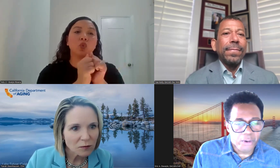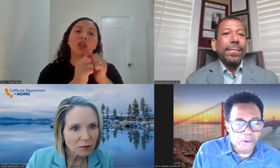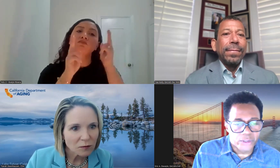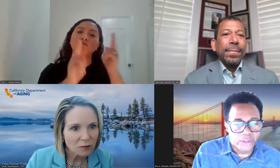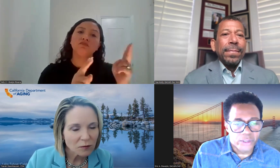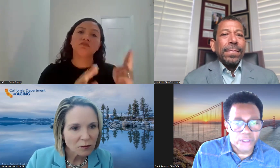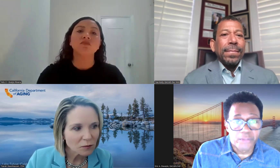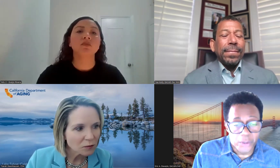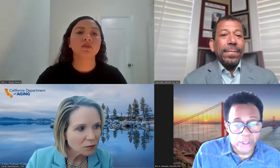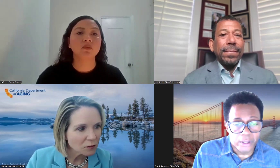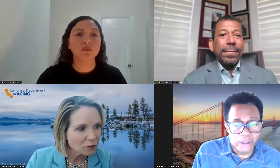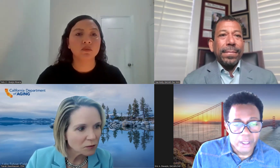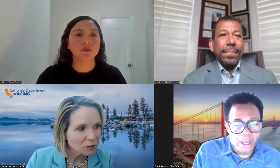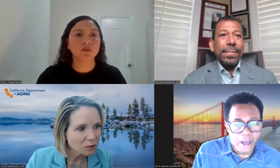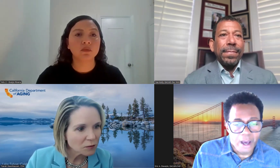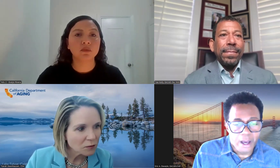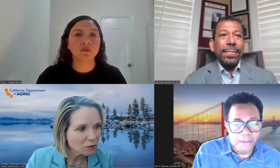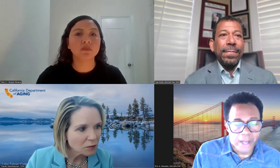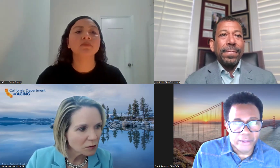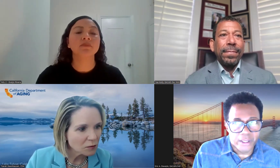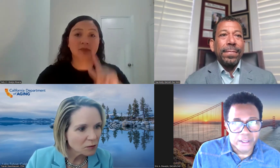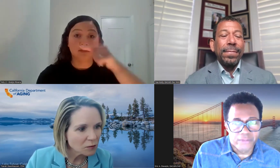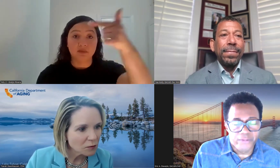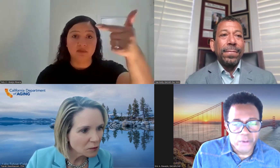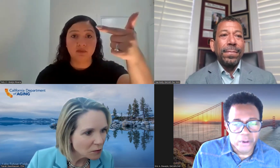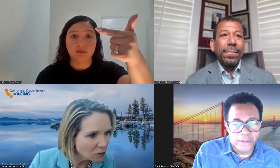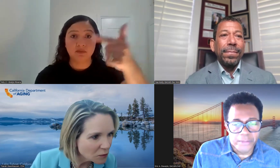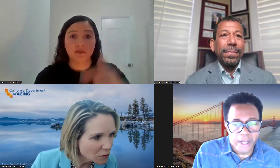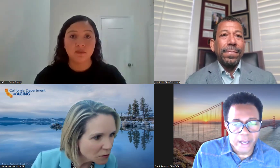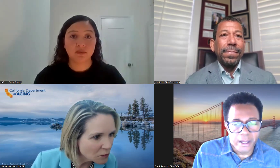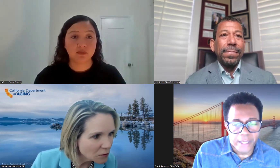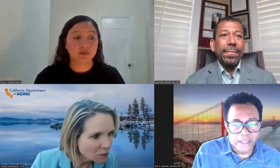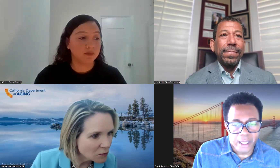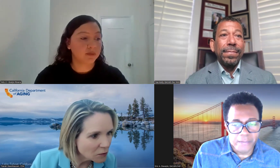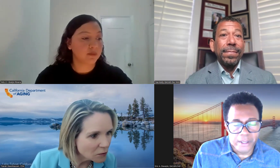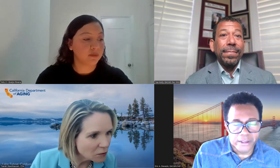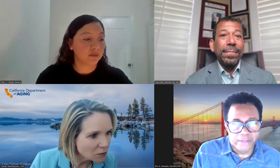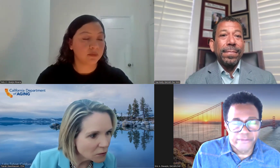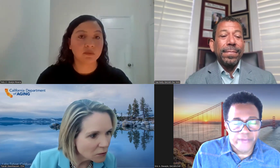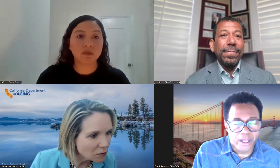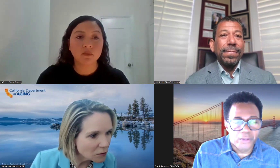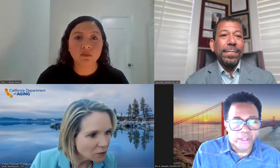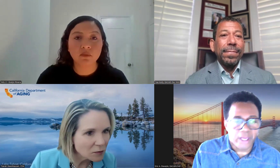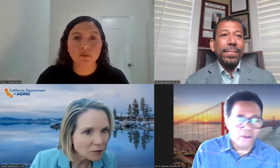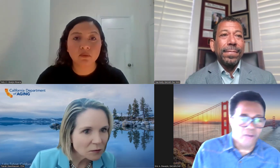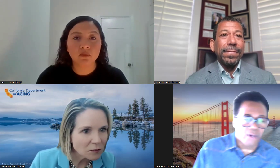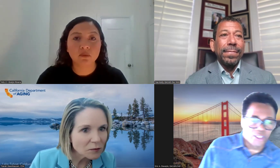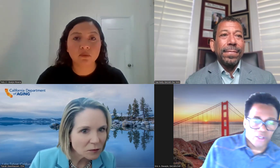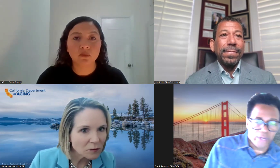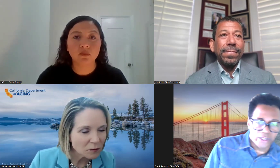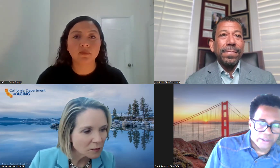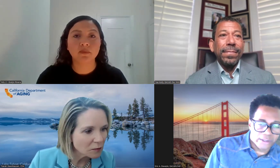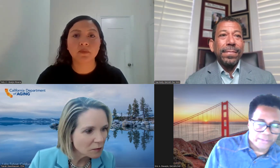My approach to this board, I think, is informed by my time as a fellow with Caring